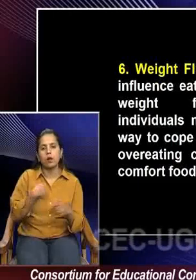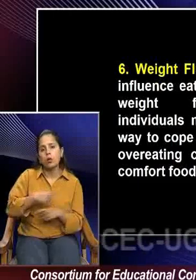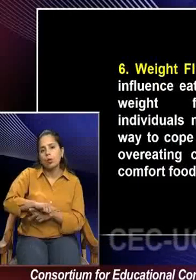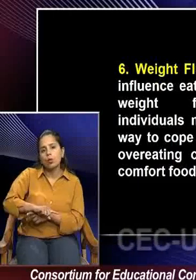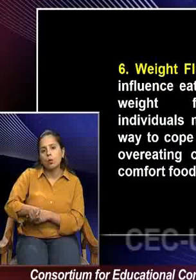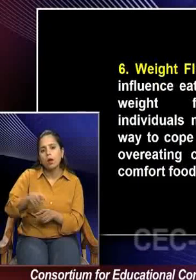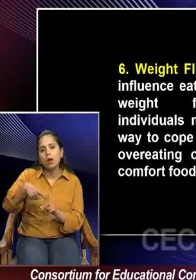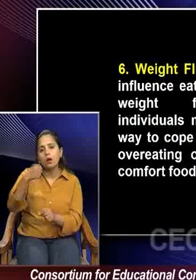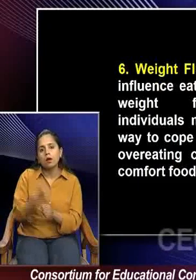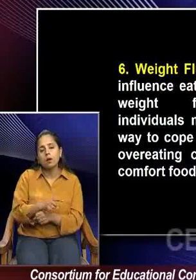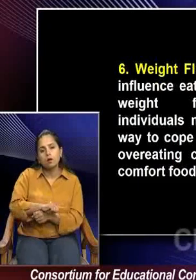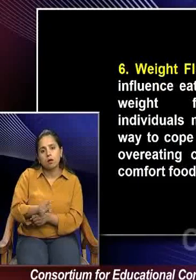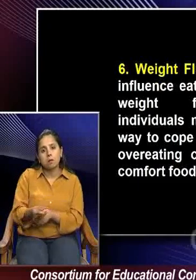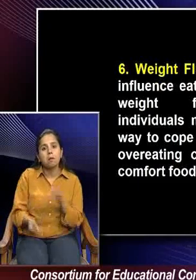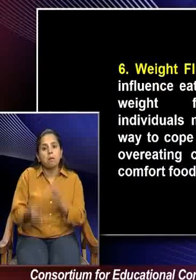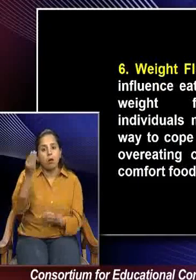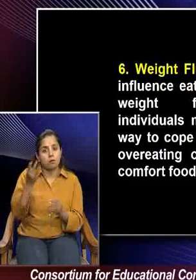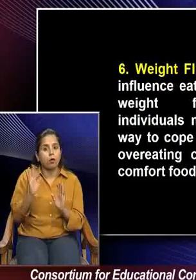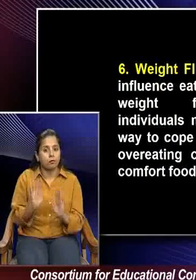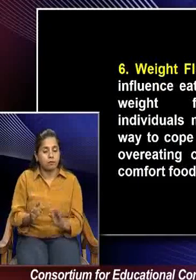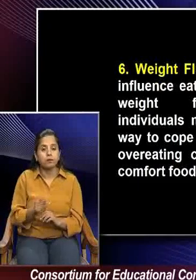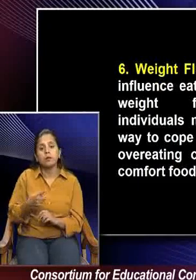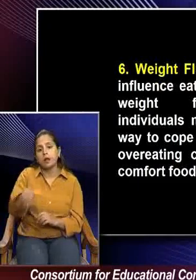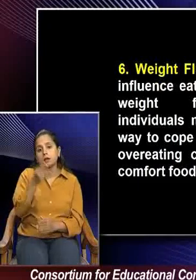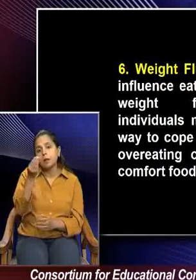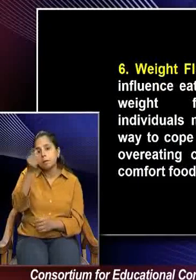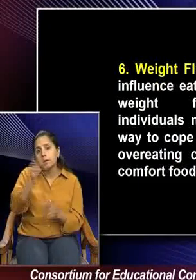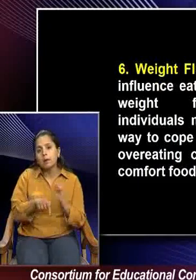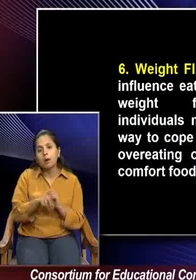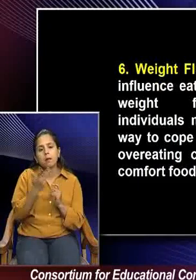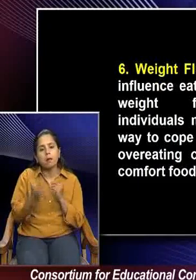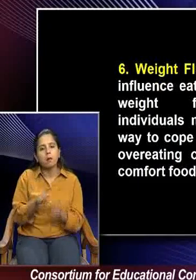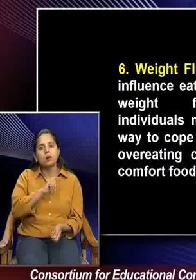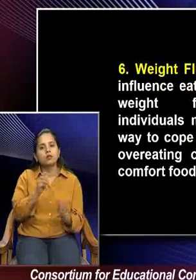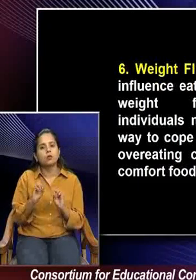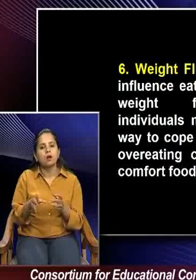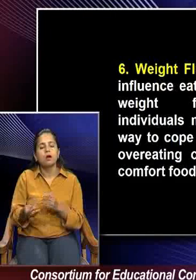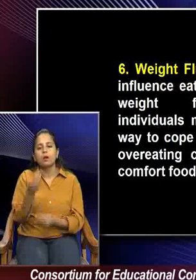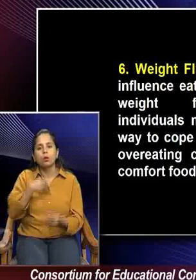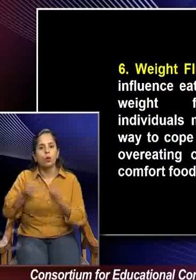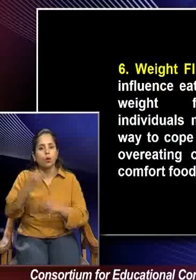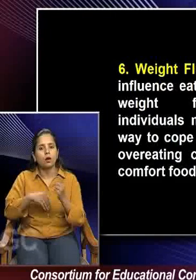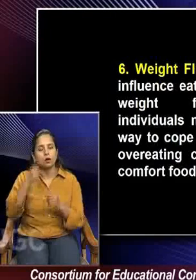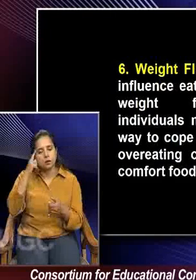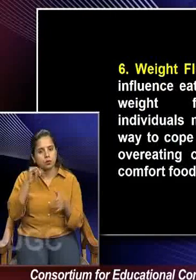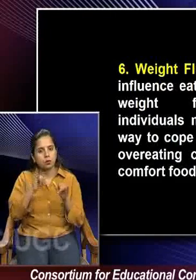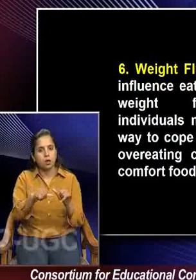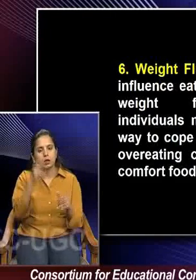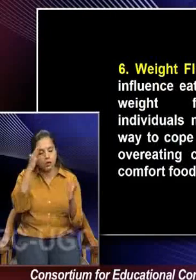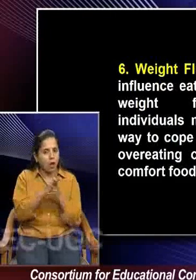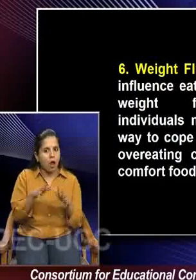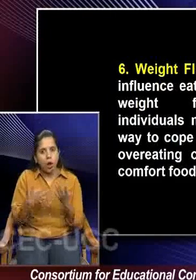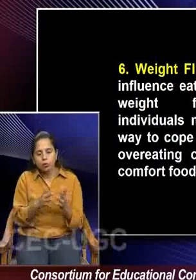fluctuations. Some individuals may turn to food as a way of coping with the